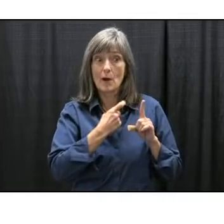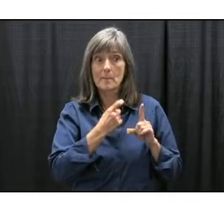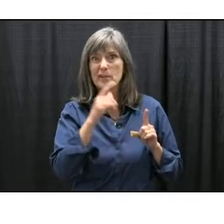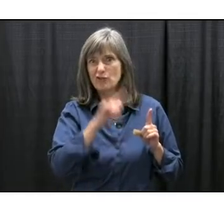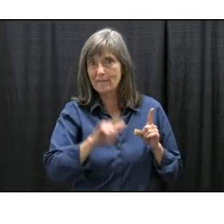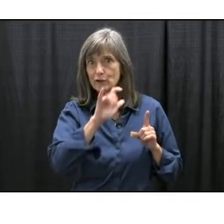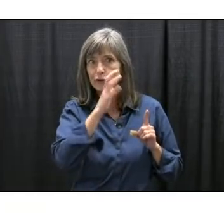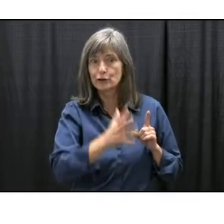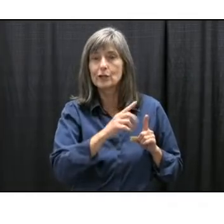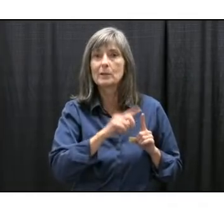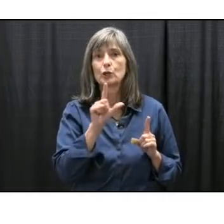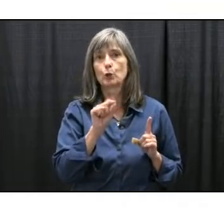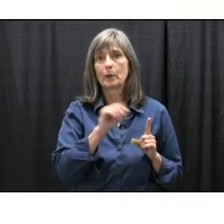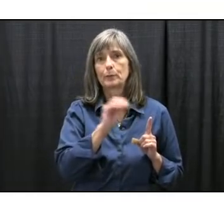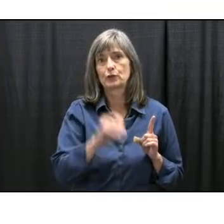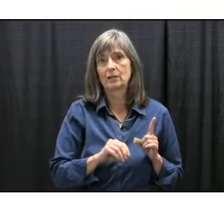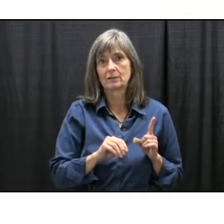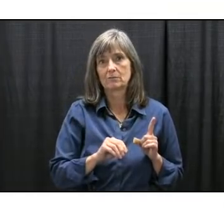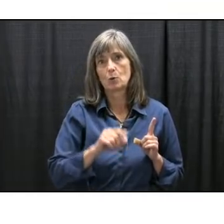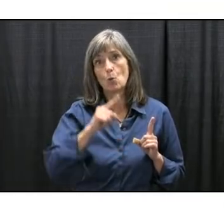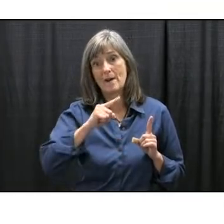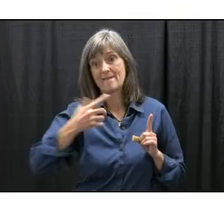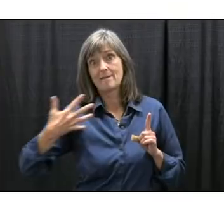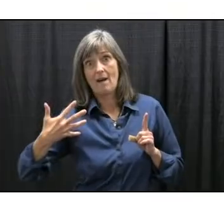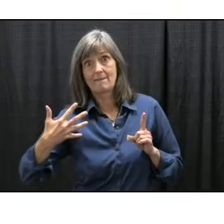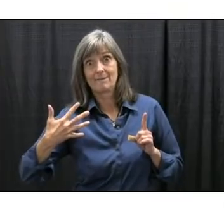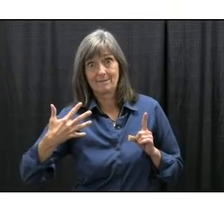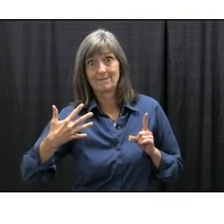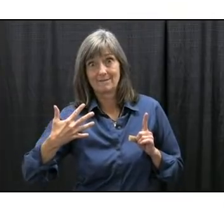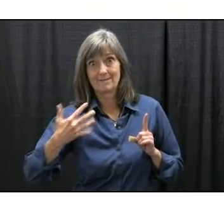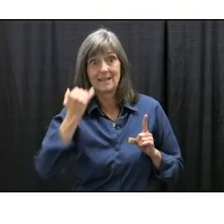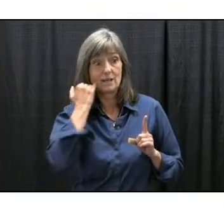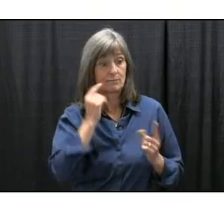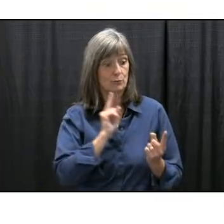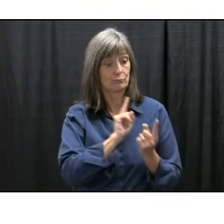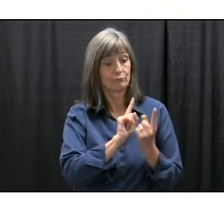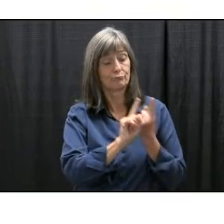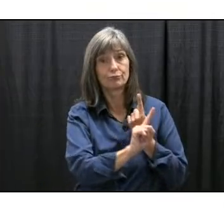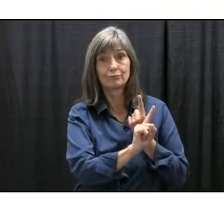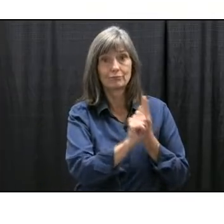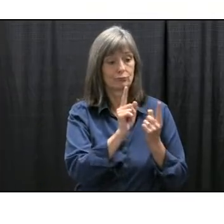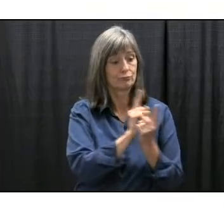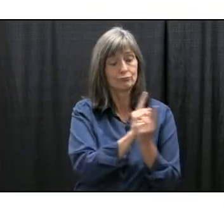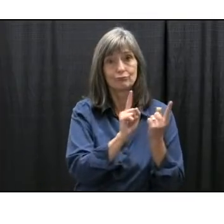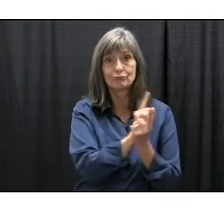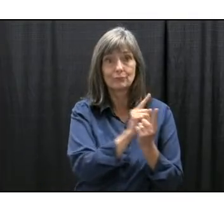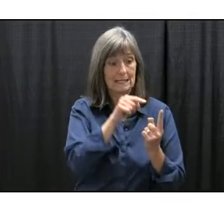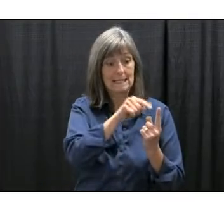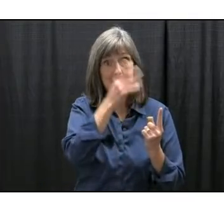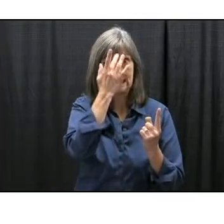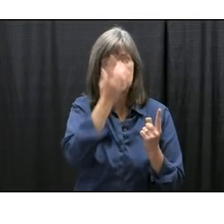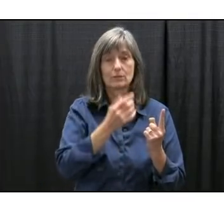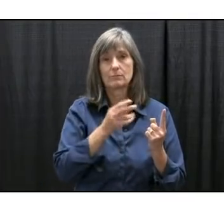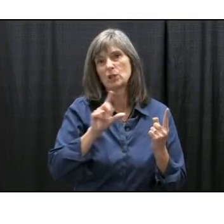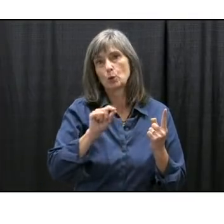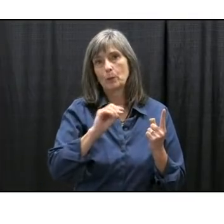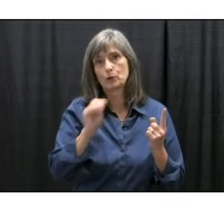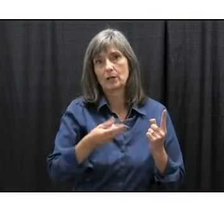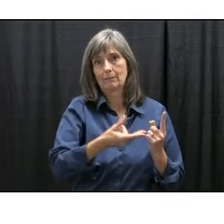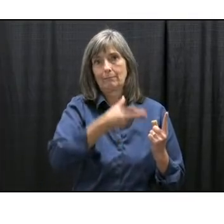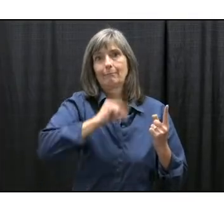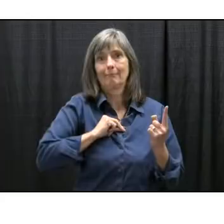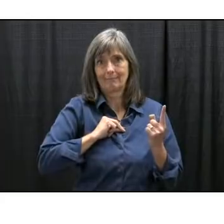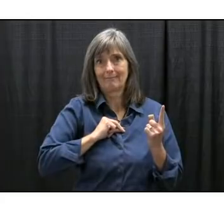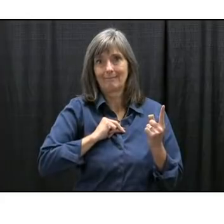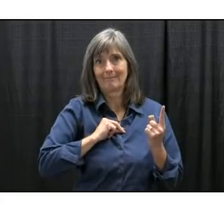is about 20%, which is 1 in 5 if you happen to come in contact with them. Meanwhile, if you're fully vaccinated,